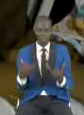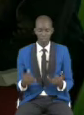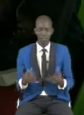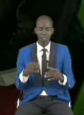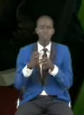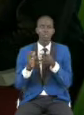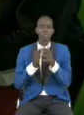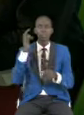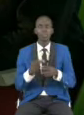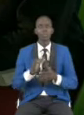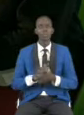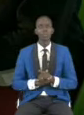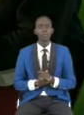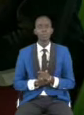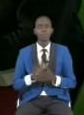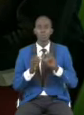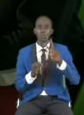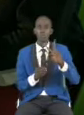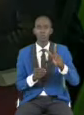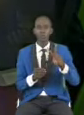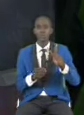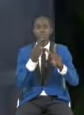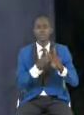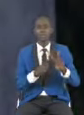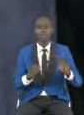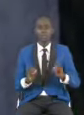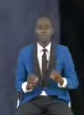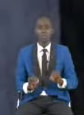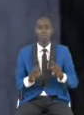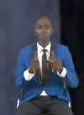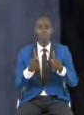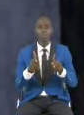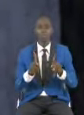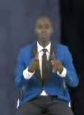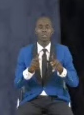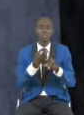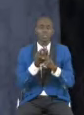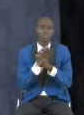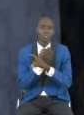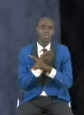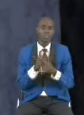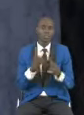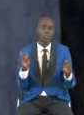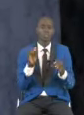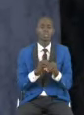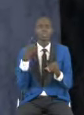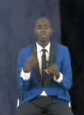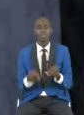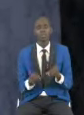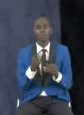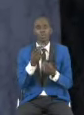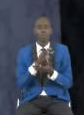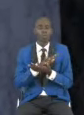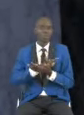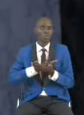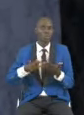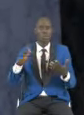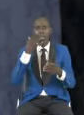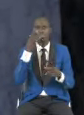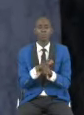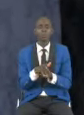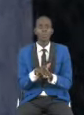name. Number two, the privileged believers in the holy covenant. It's a holy covenant.